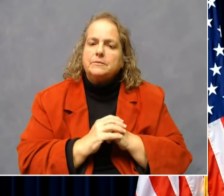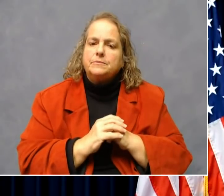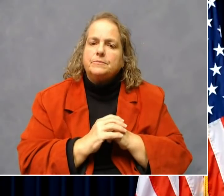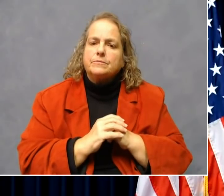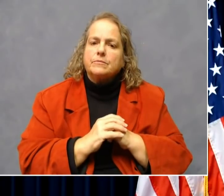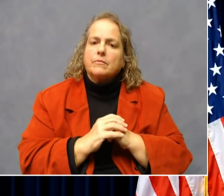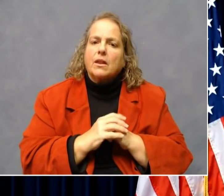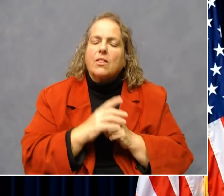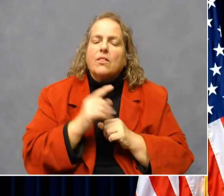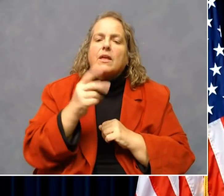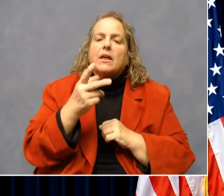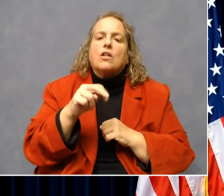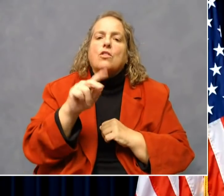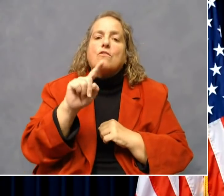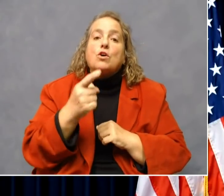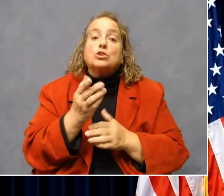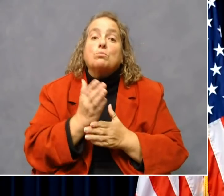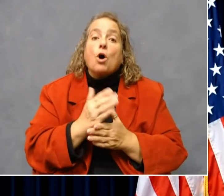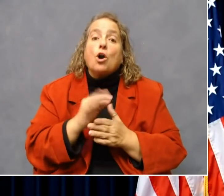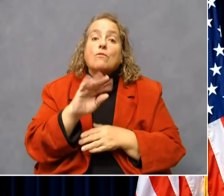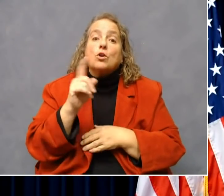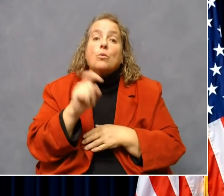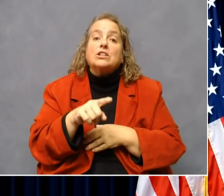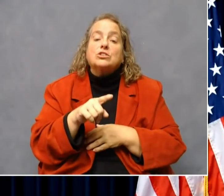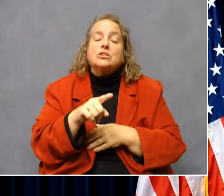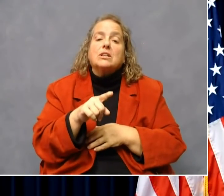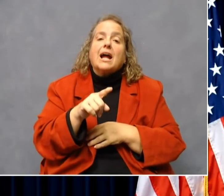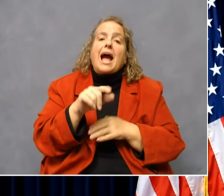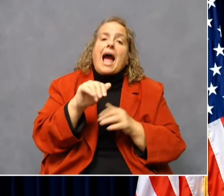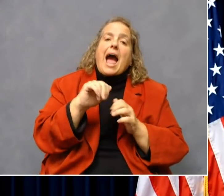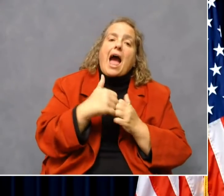from Moderna? It's going to go to the same groups. I mean,